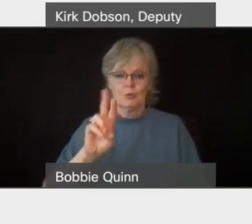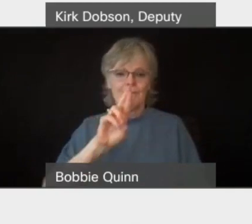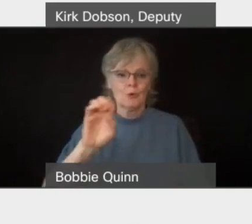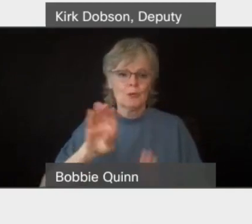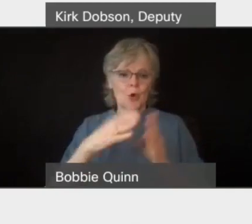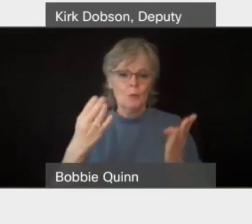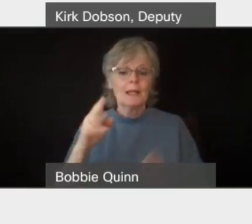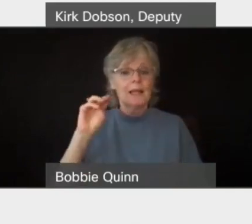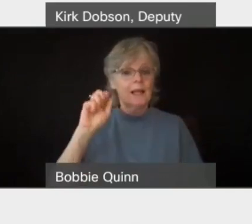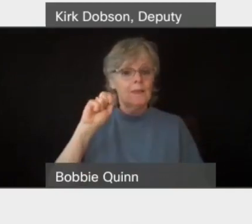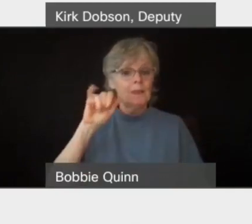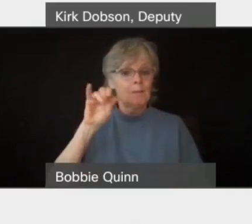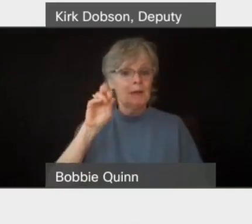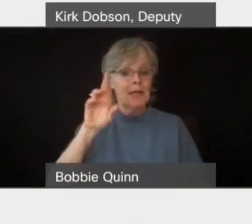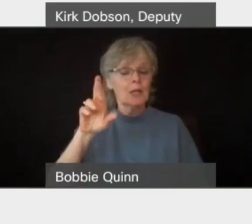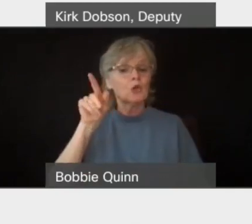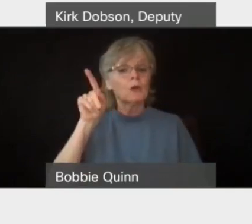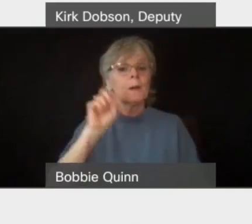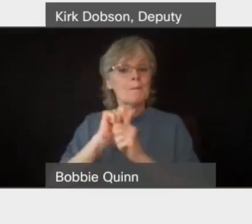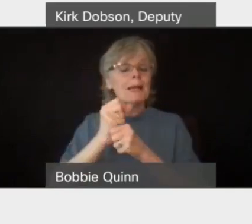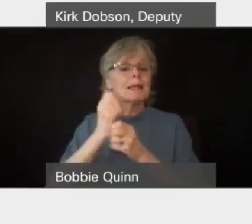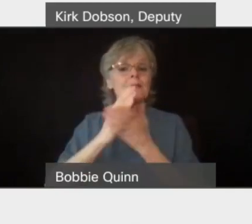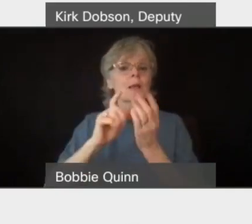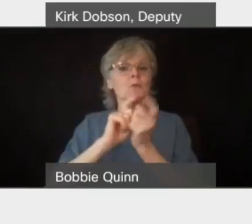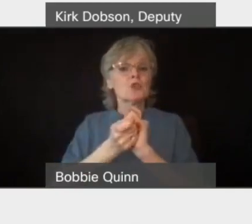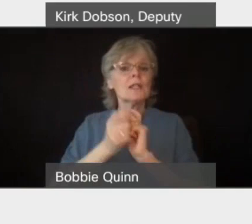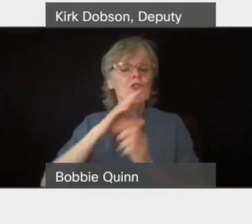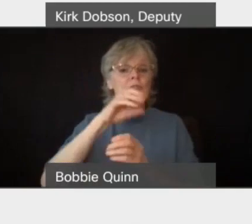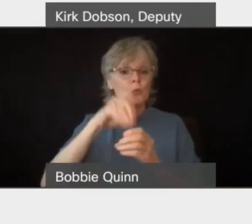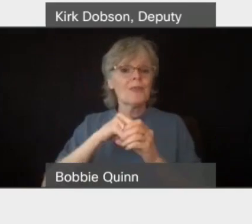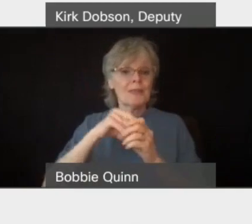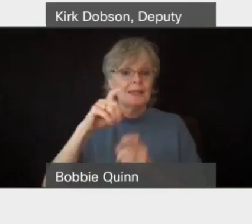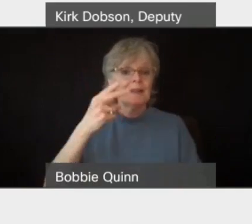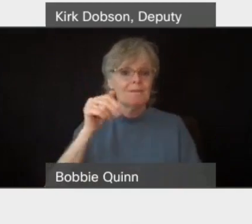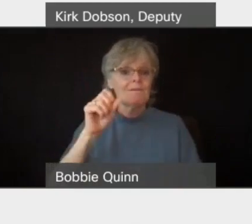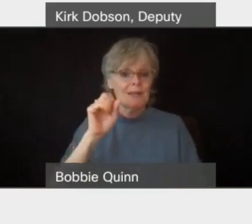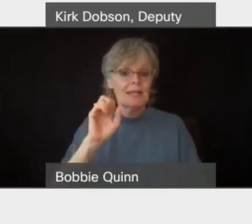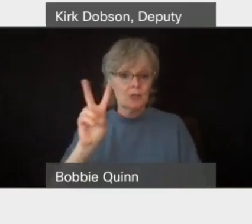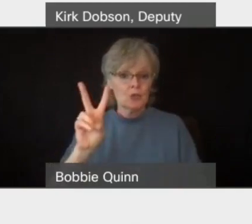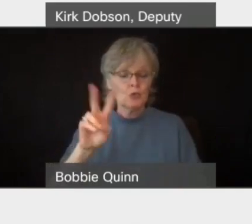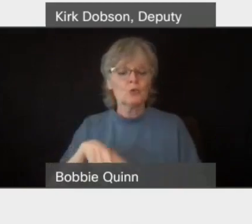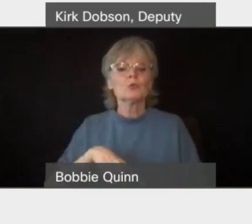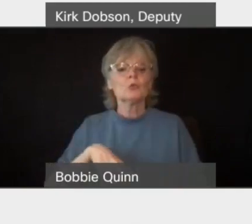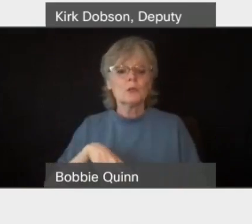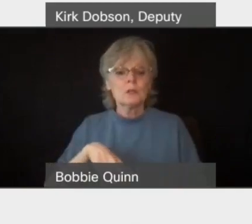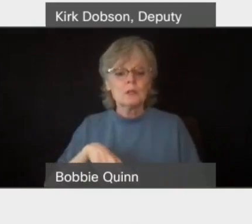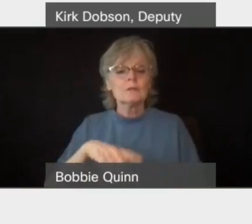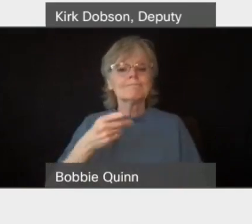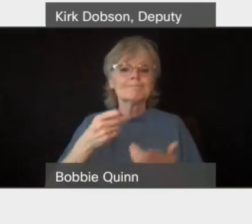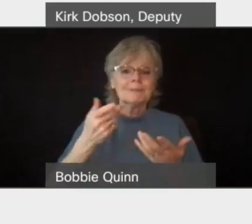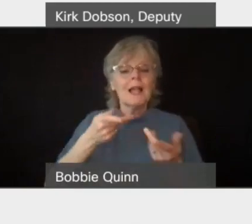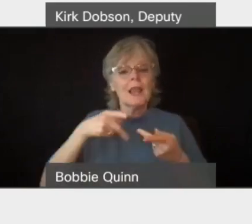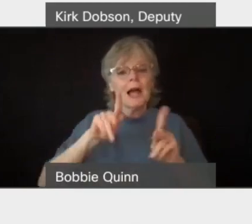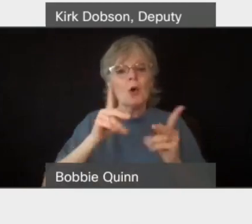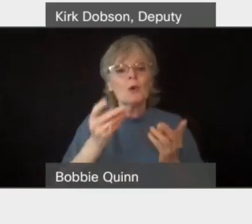The mayor did make some changes within phase 2, expanding some number of people that